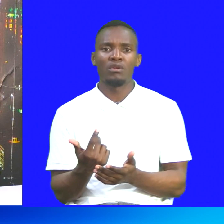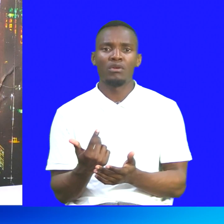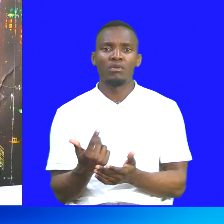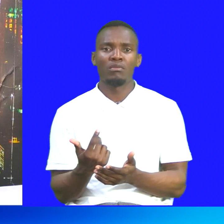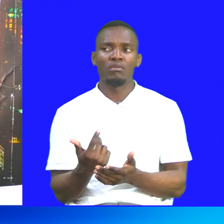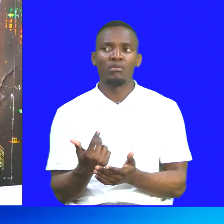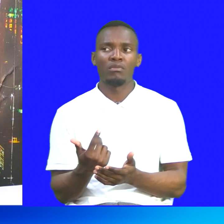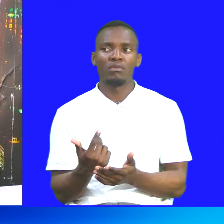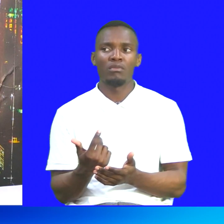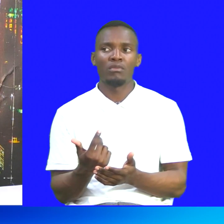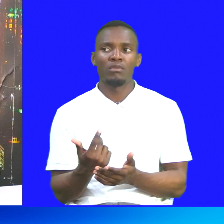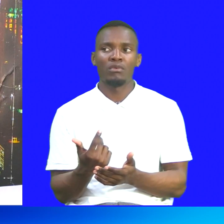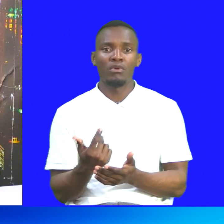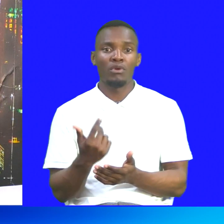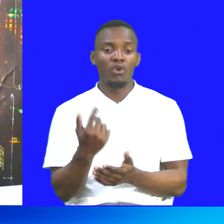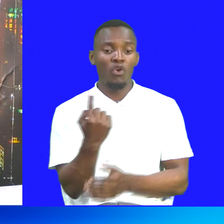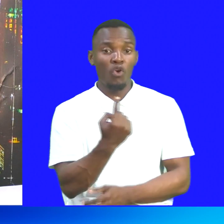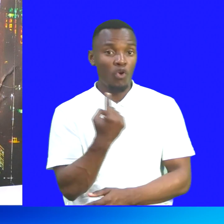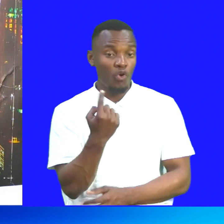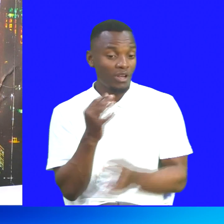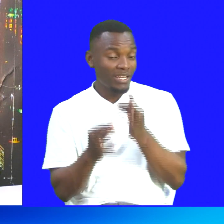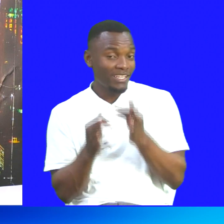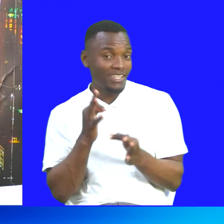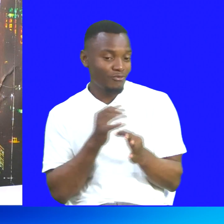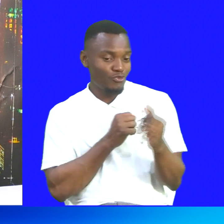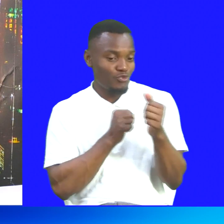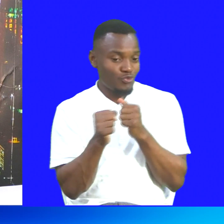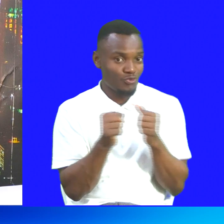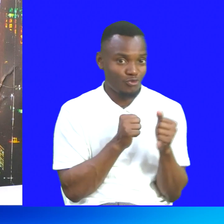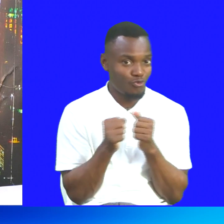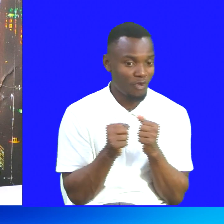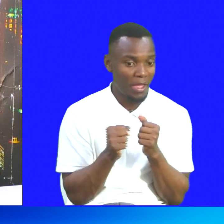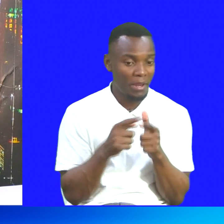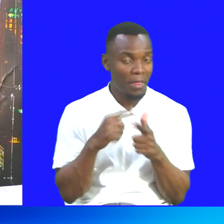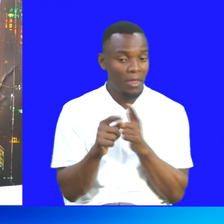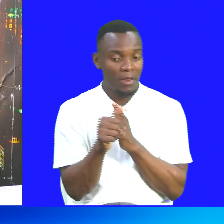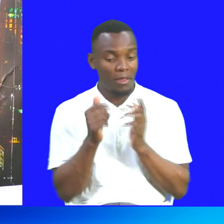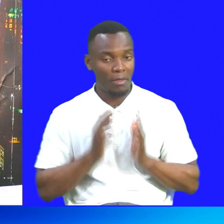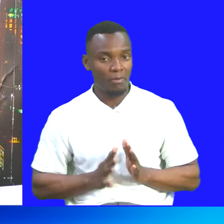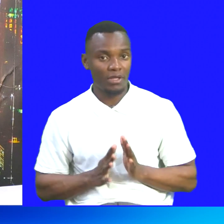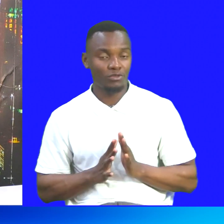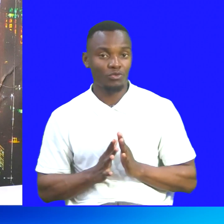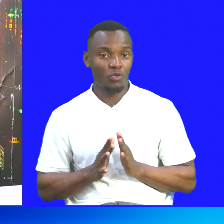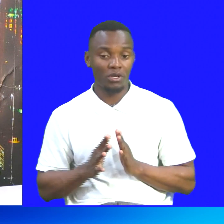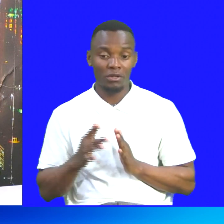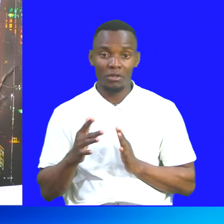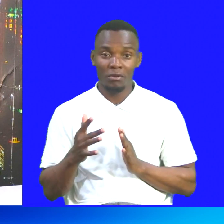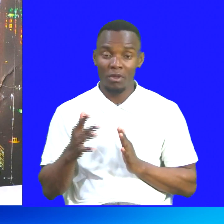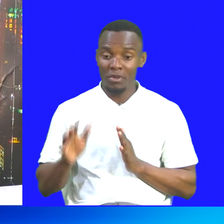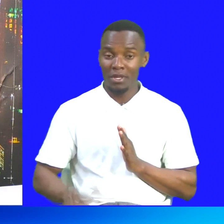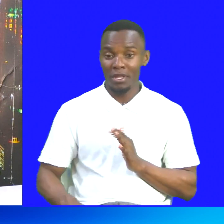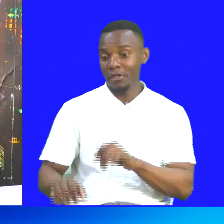employees engage in a fight. Maybe someone breaks the other person a